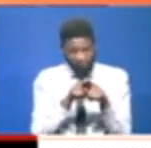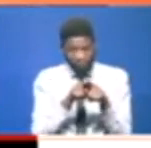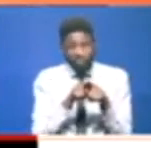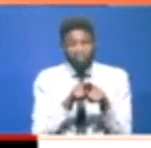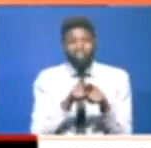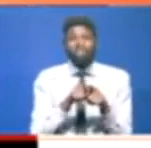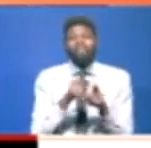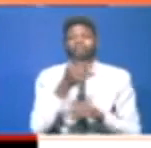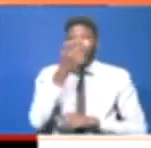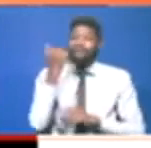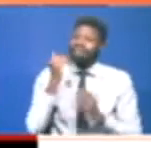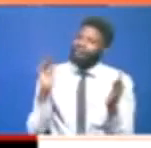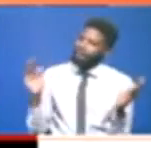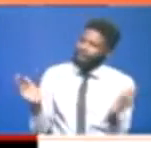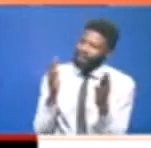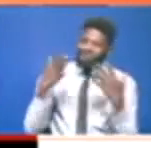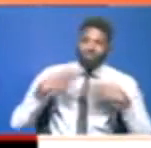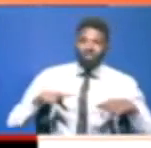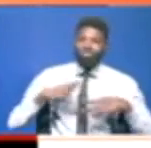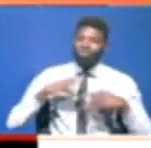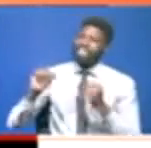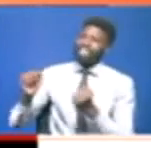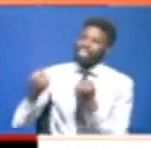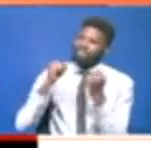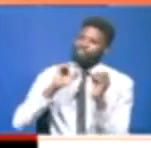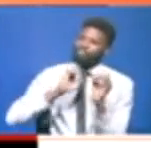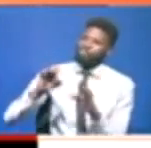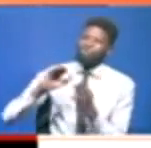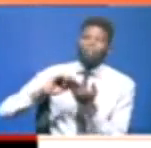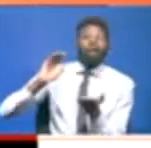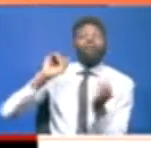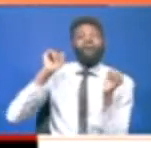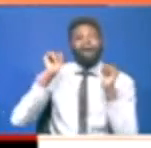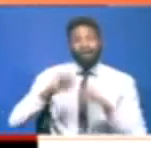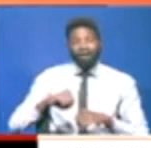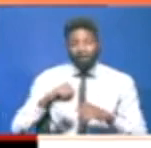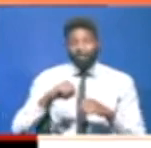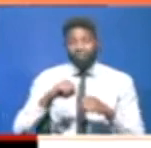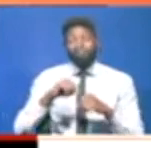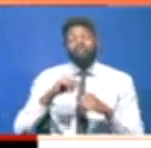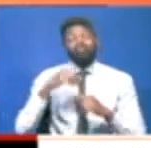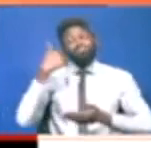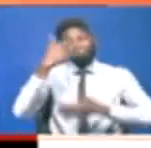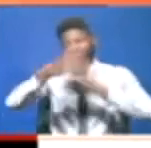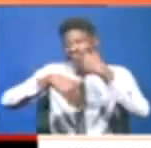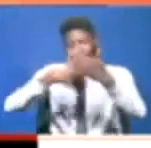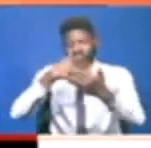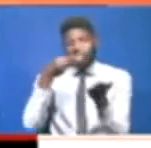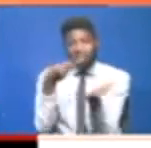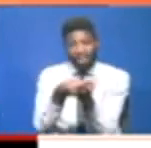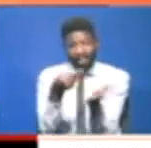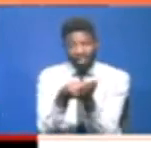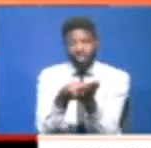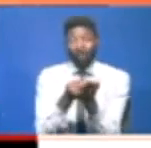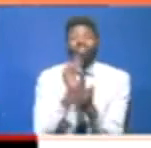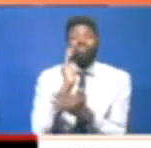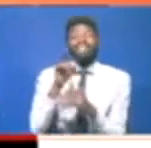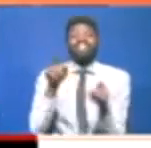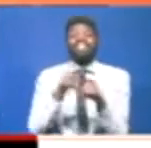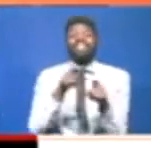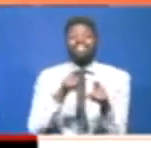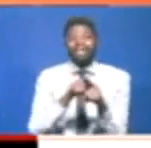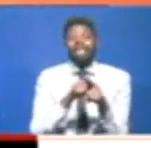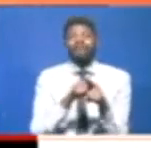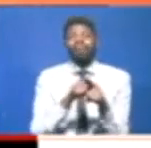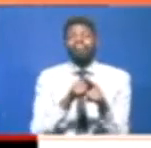so that they save more? Mm-hmm. Yeah, they can save more so that at the end of it now, that money will be compounded for the period that they're